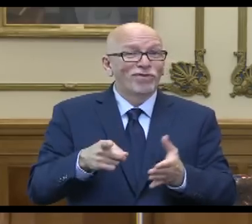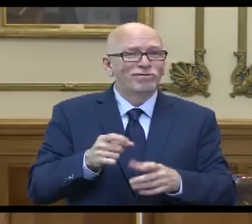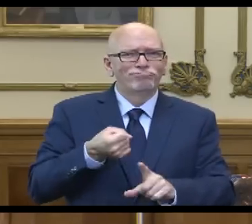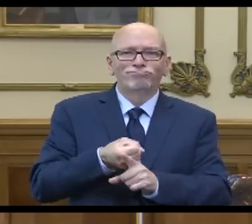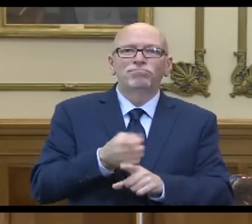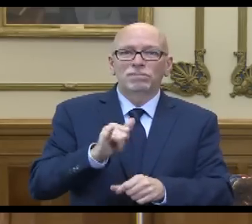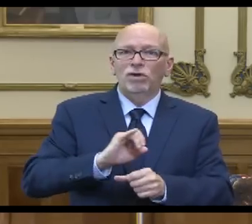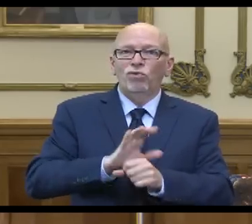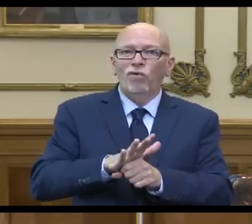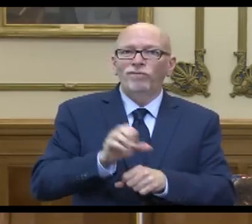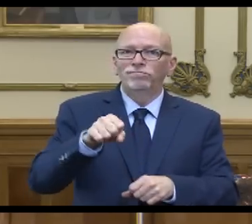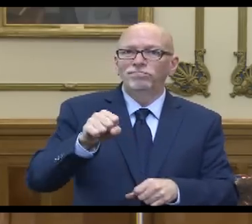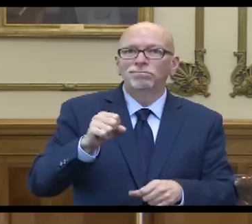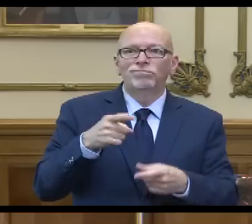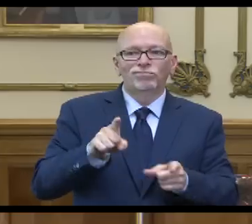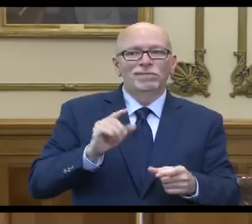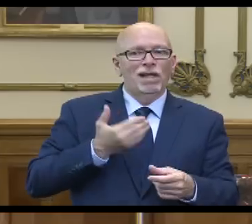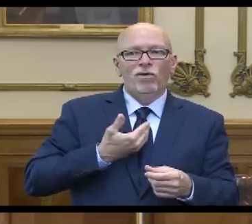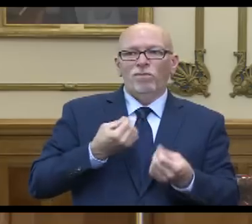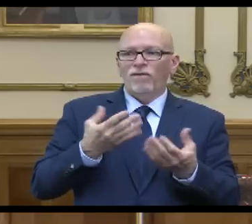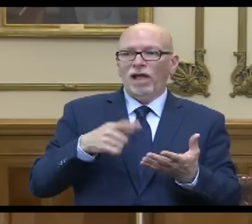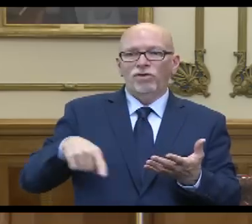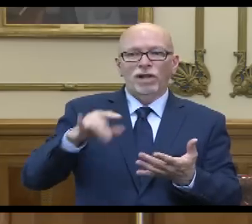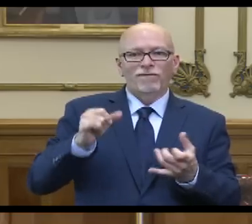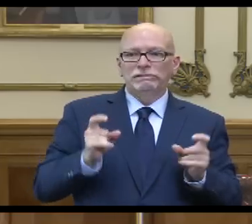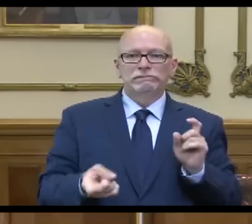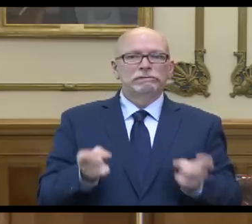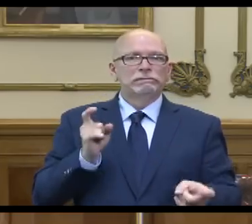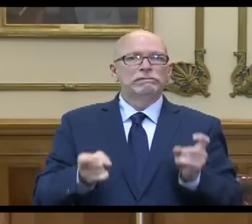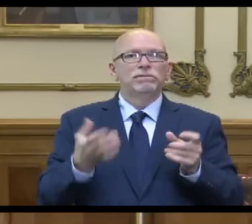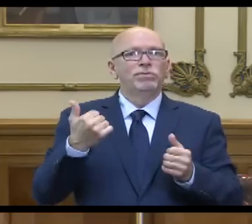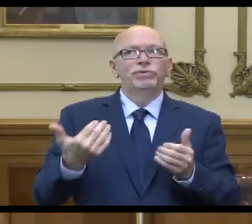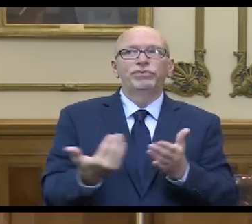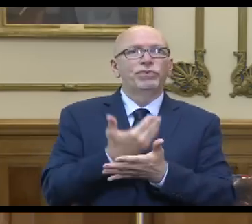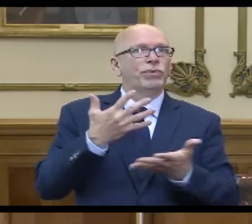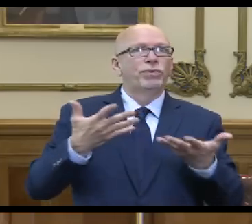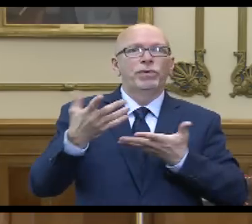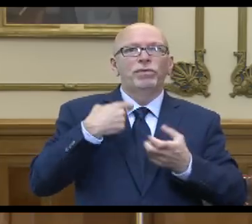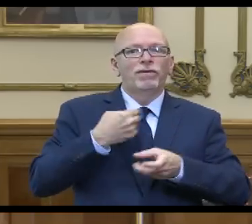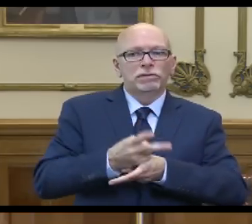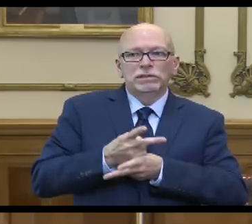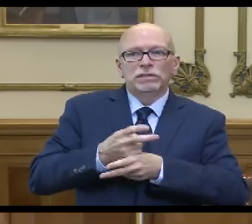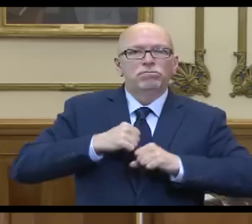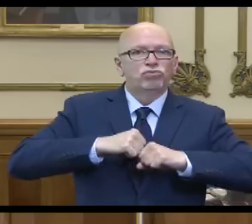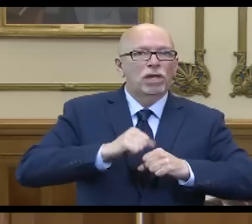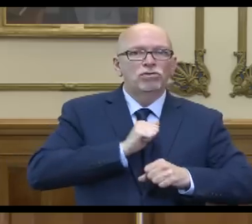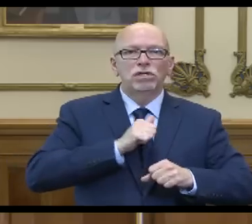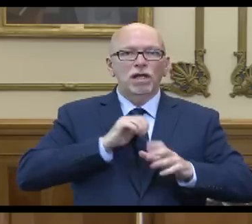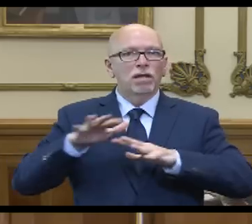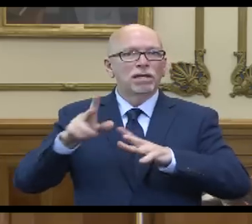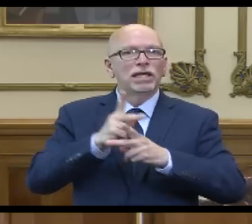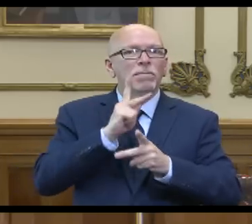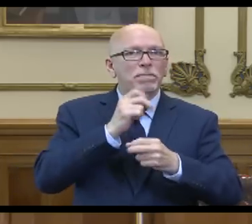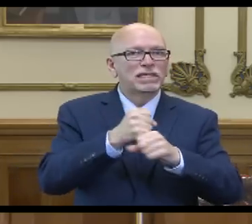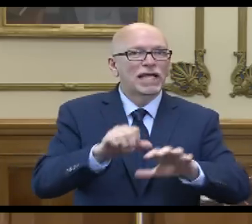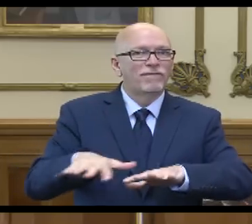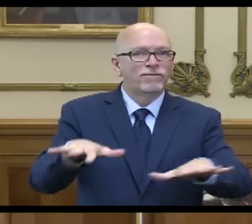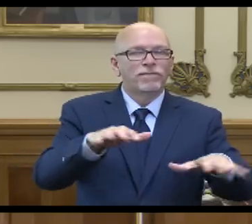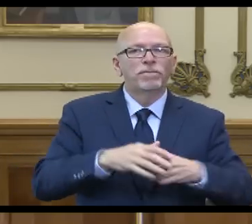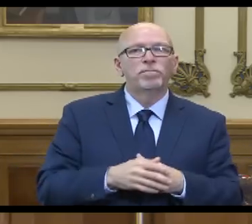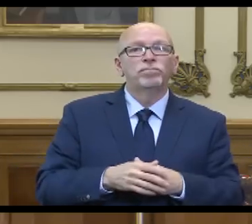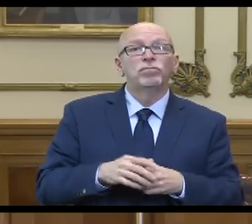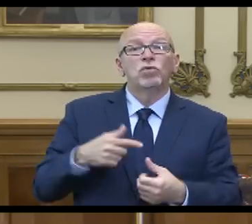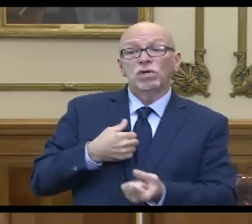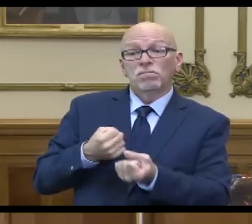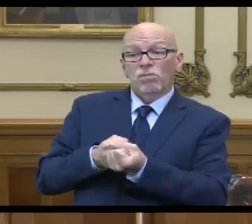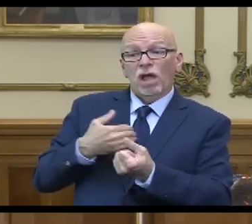impacted by COVID-19, with our provider network adapting to the necessary precautions to keep people supported and safe. To support our